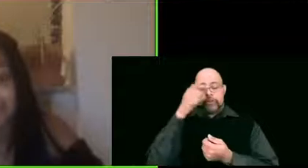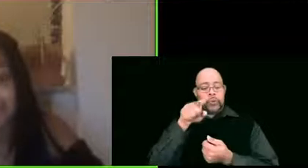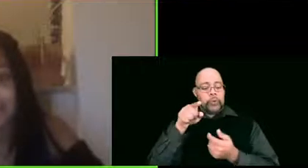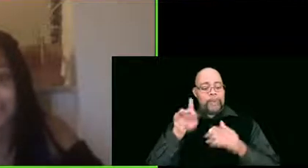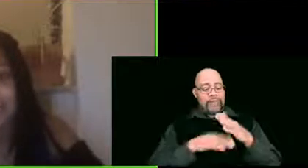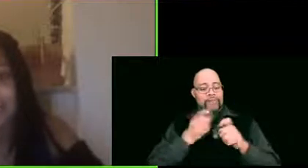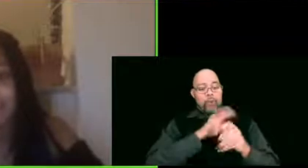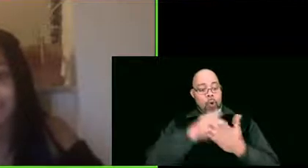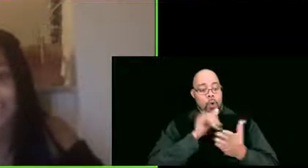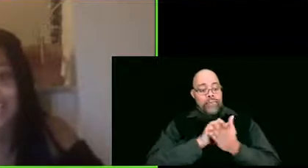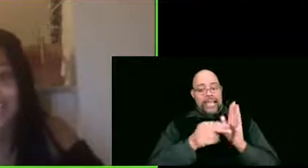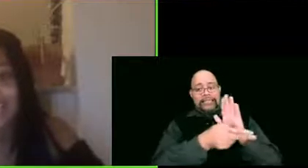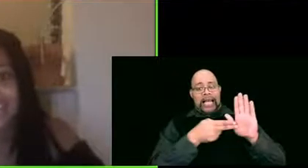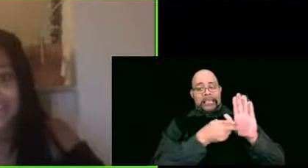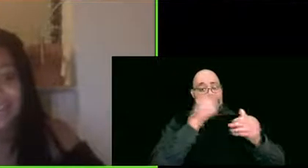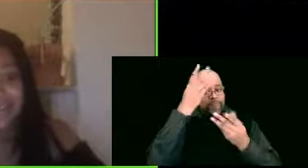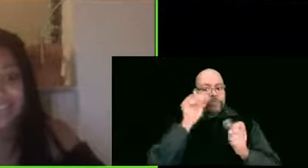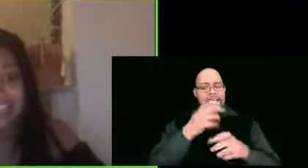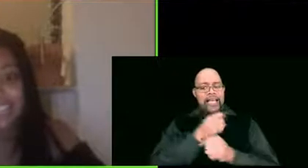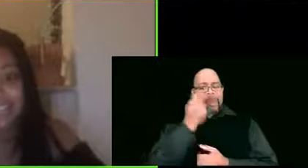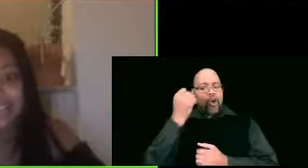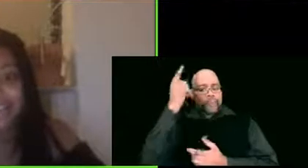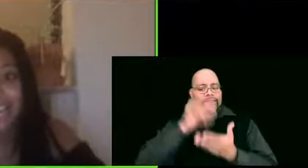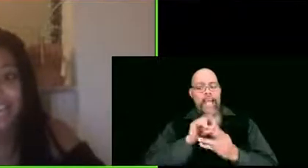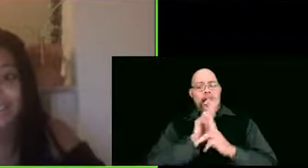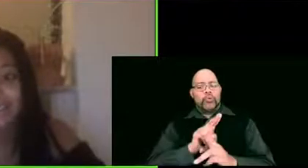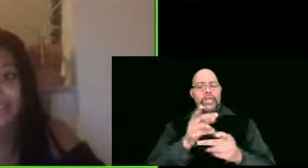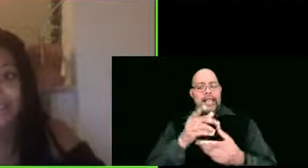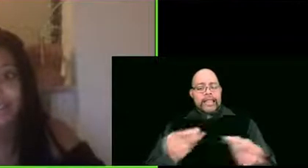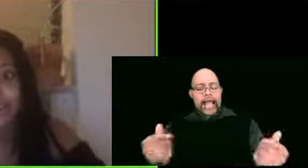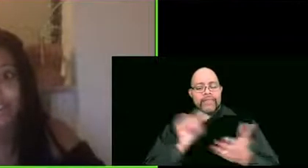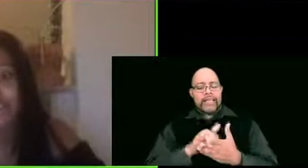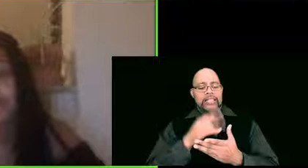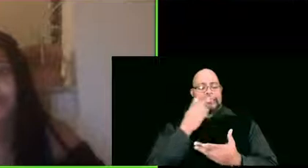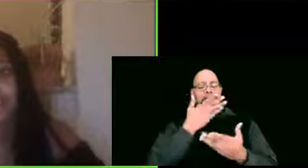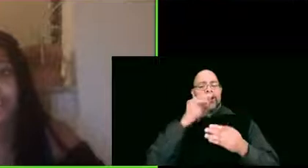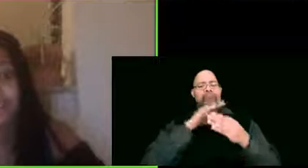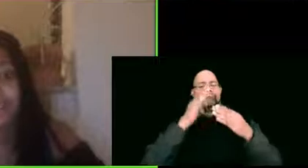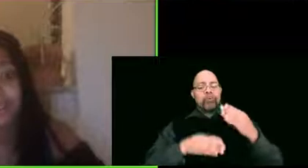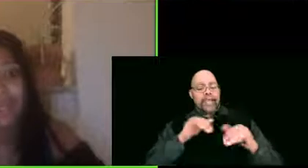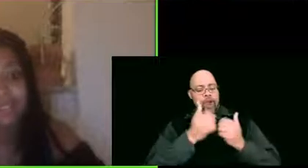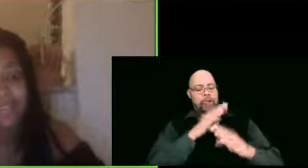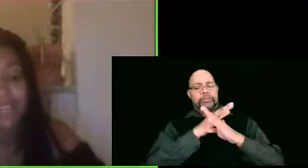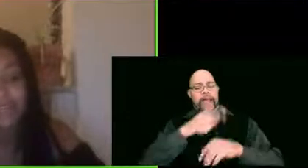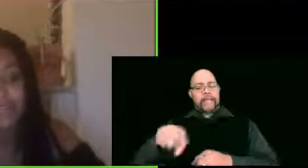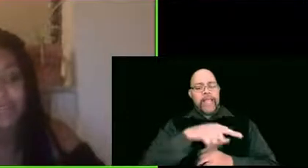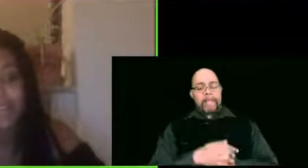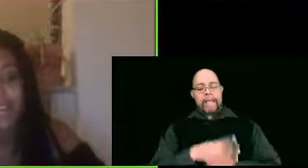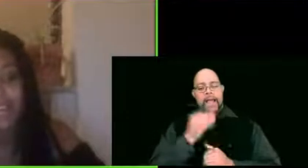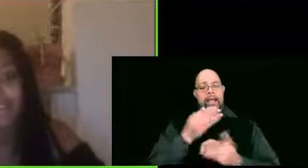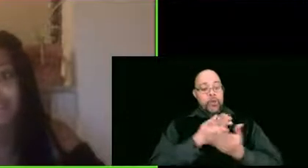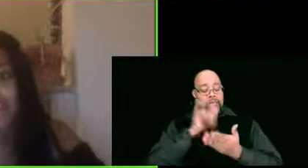really interesting because you basically, from all of that tagging data, you can gain a better understanding of their land use and therefore draw better conclusions on how to protect